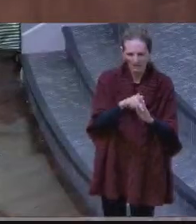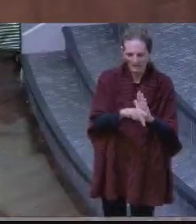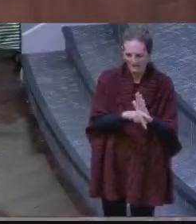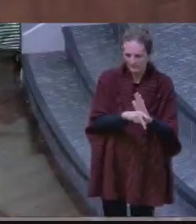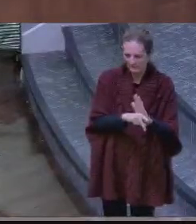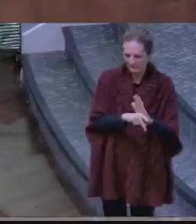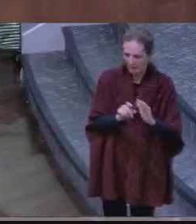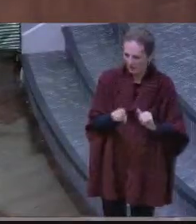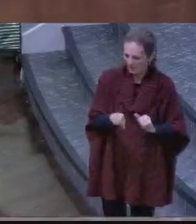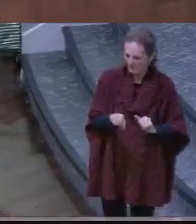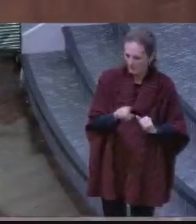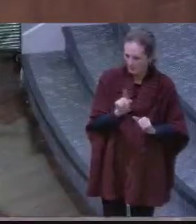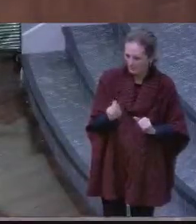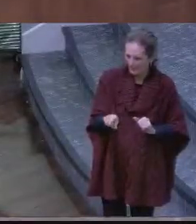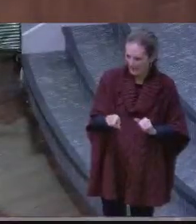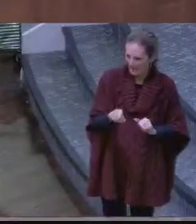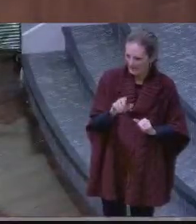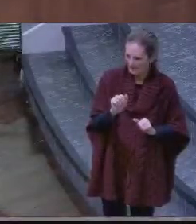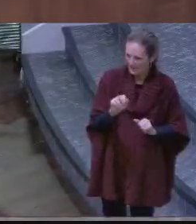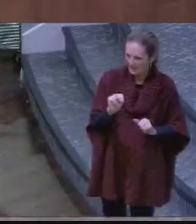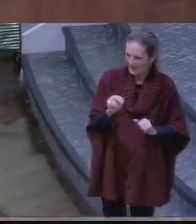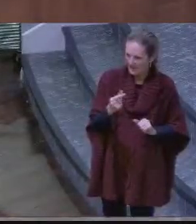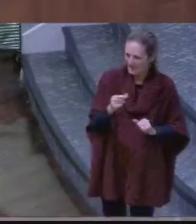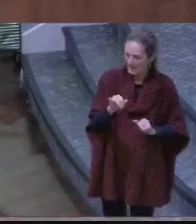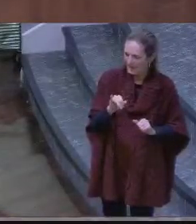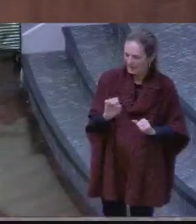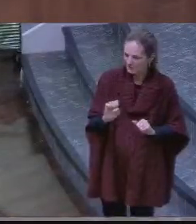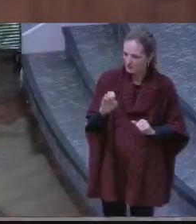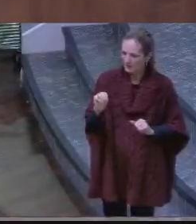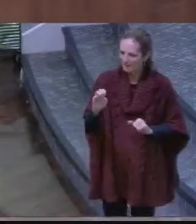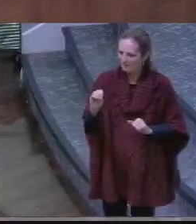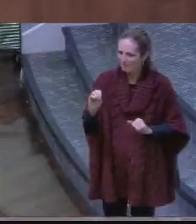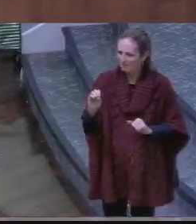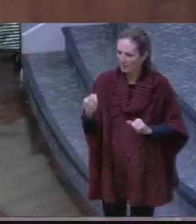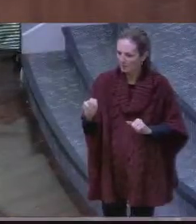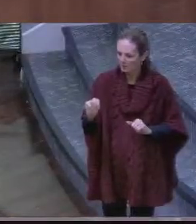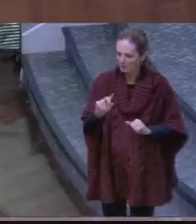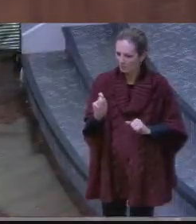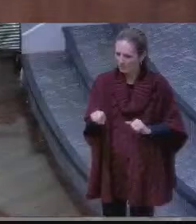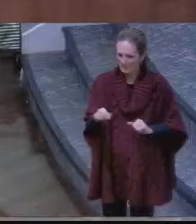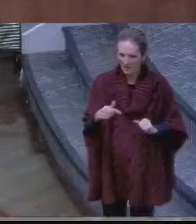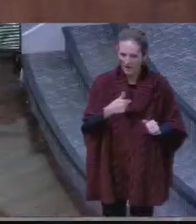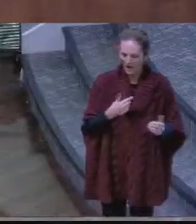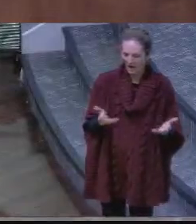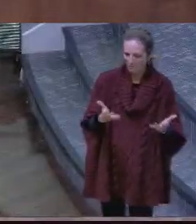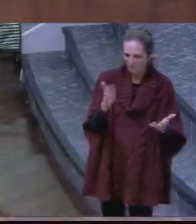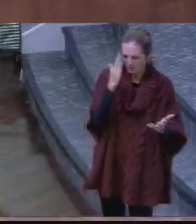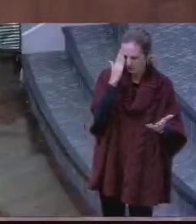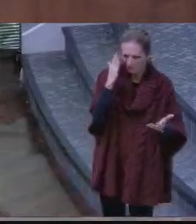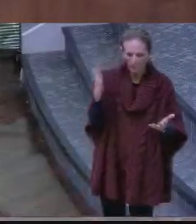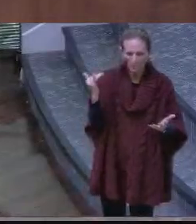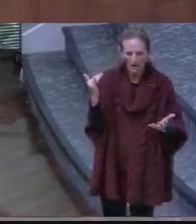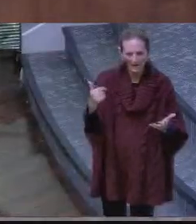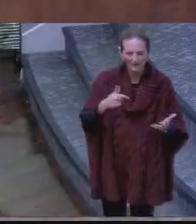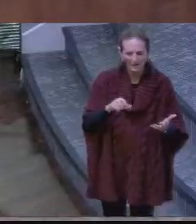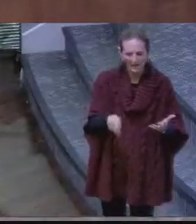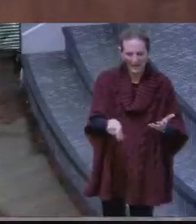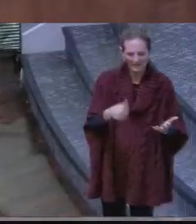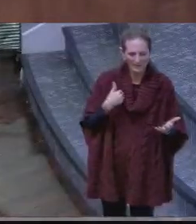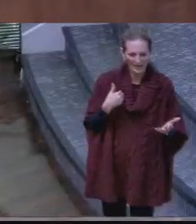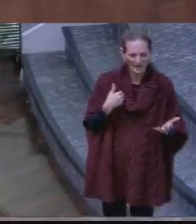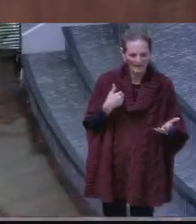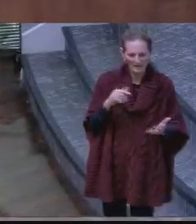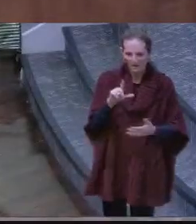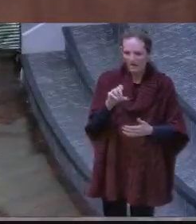to ask this lady, Angie Moon, questions? Because I wanted to know, why do they have to have a